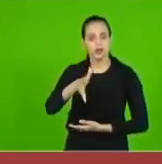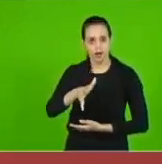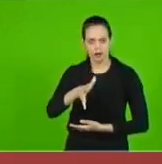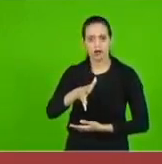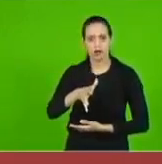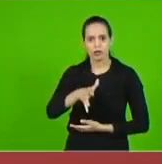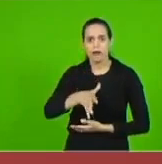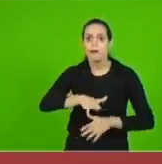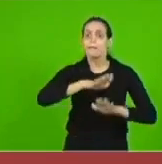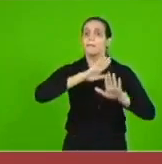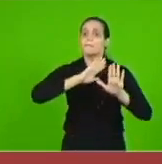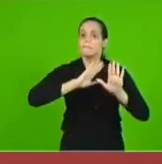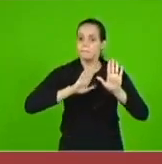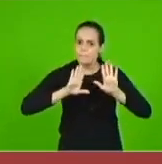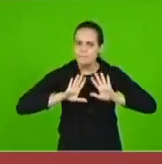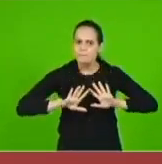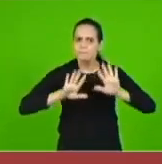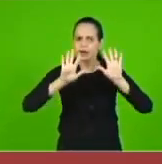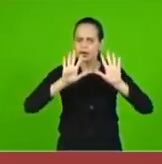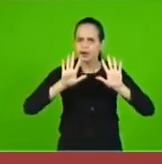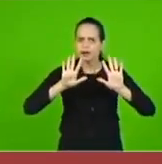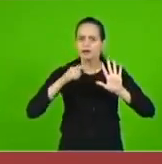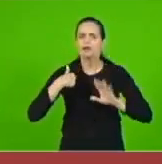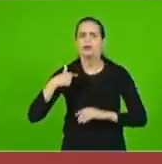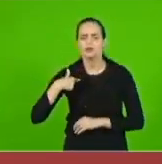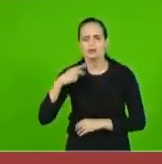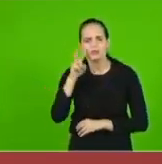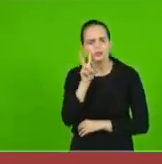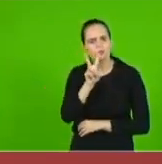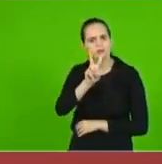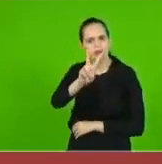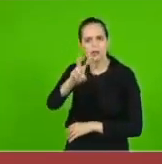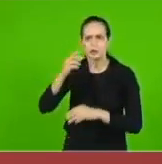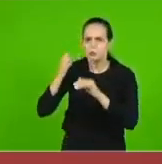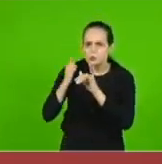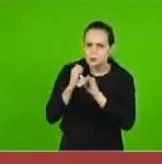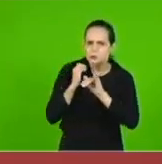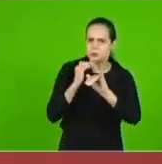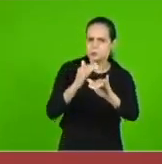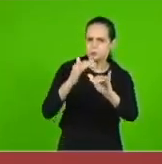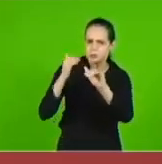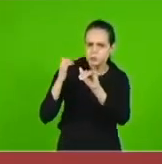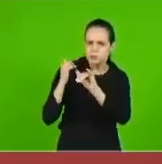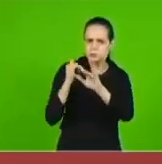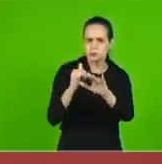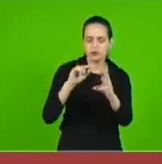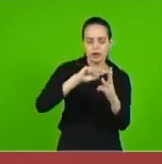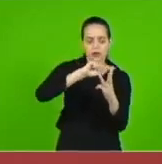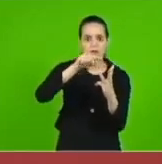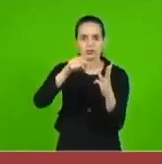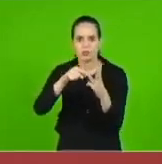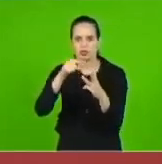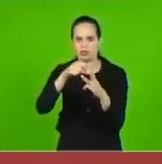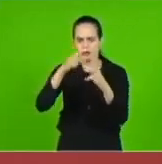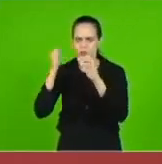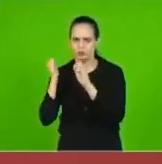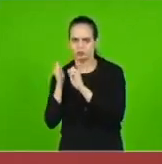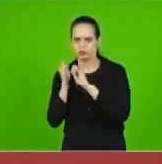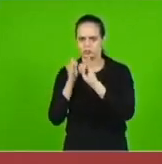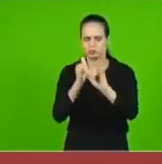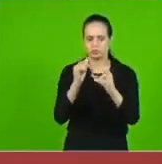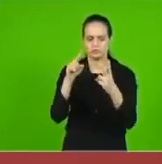highlight. We see the sounding of the trumpet, of the three first